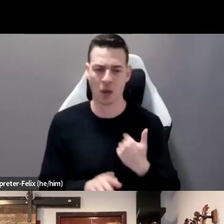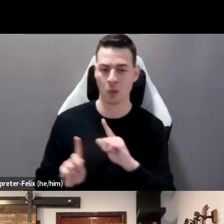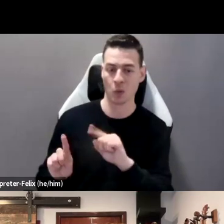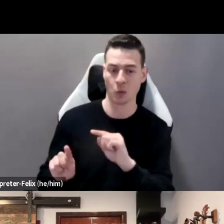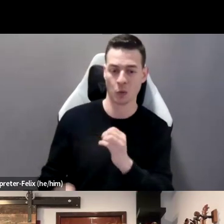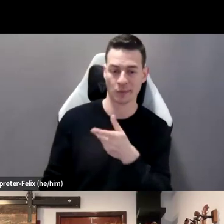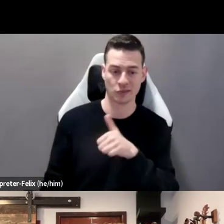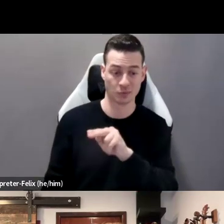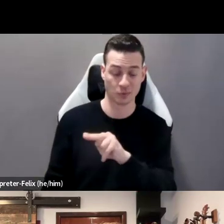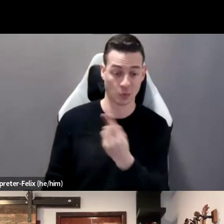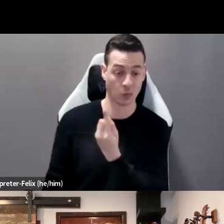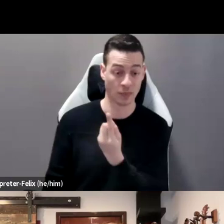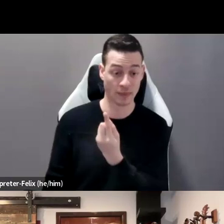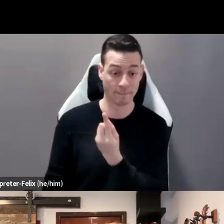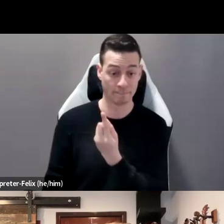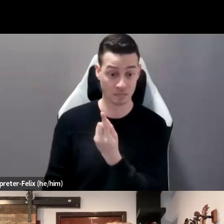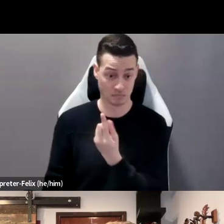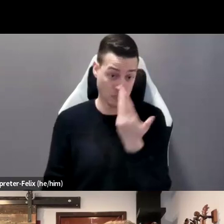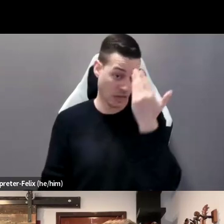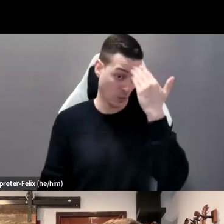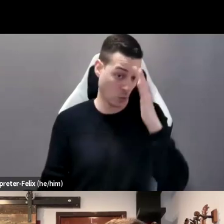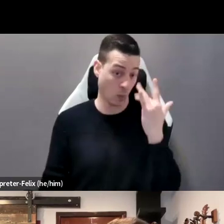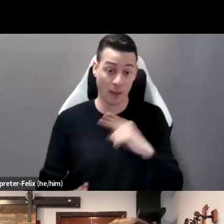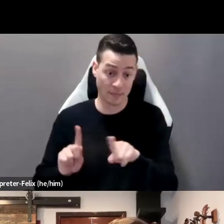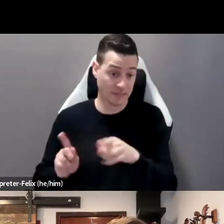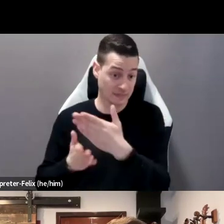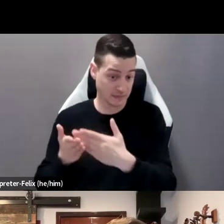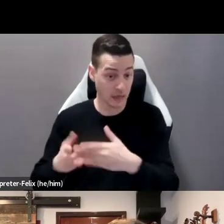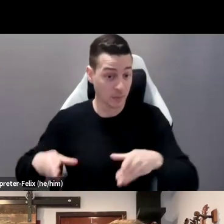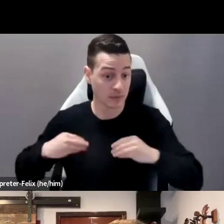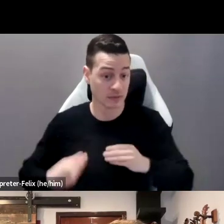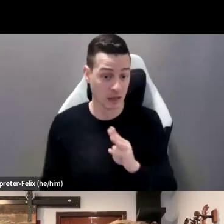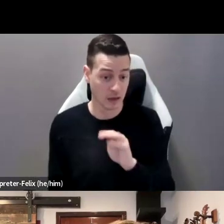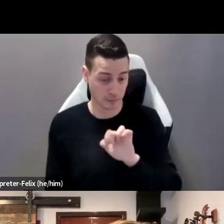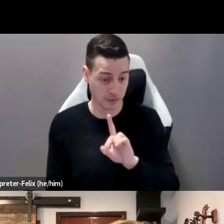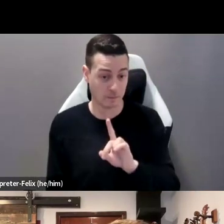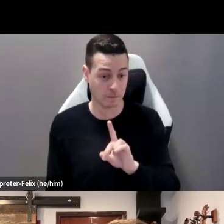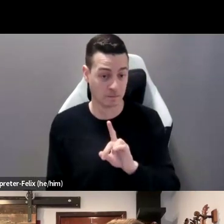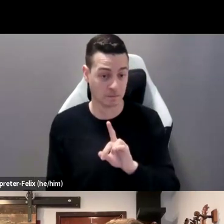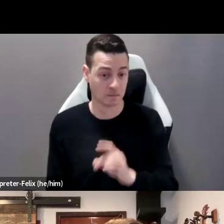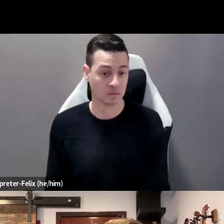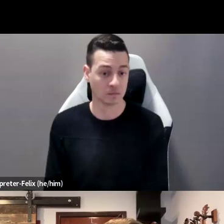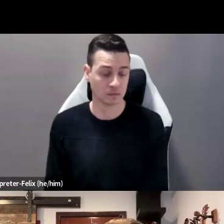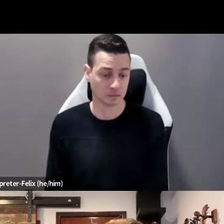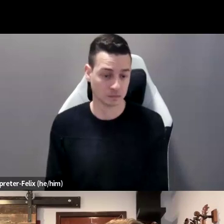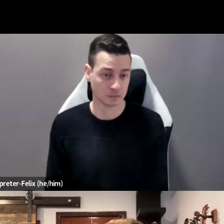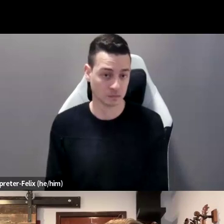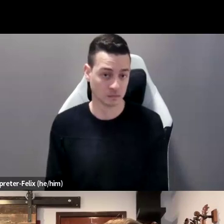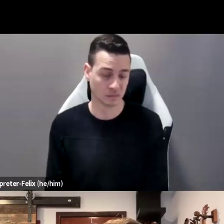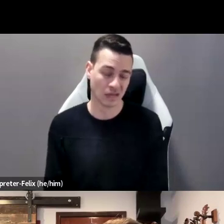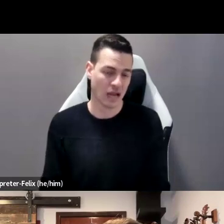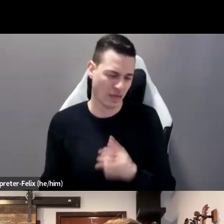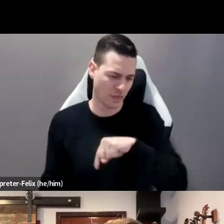know, that do accept Medicaid to see kind of patients on a more primary care